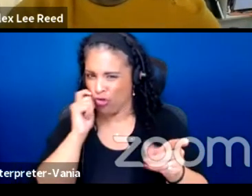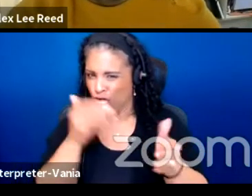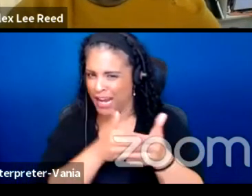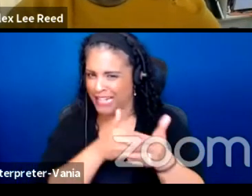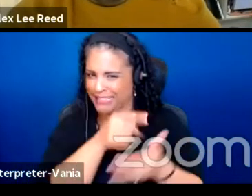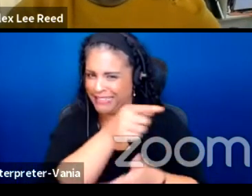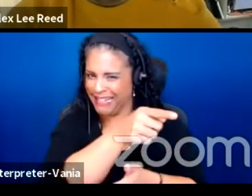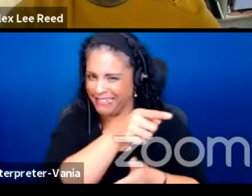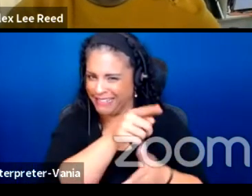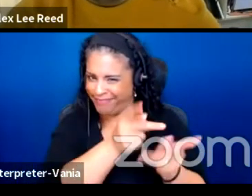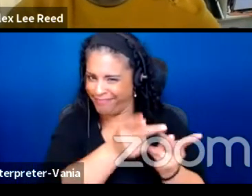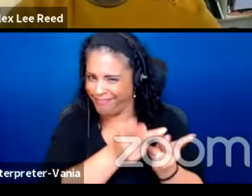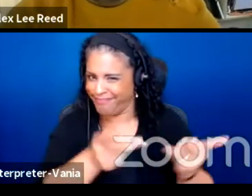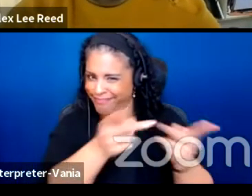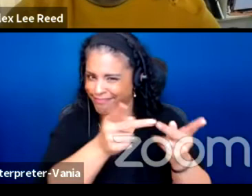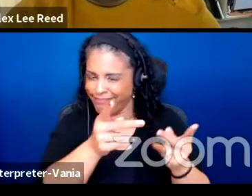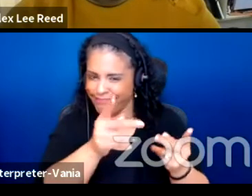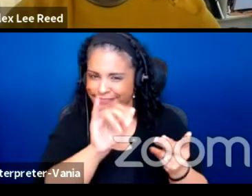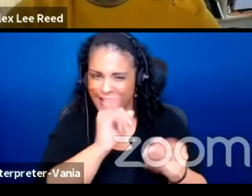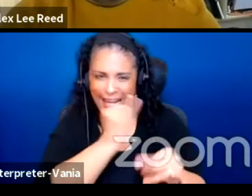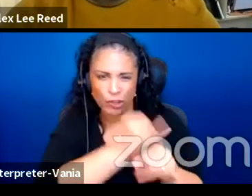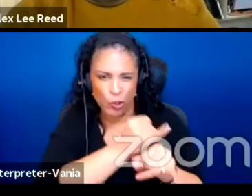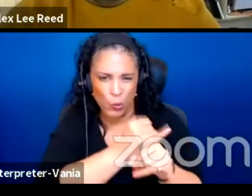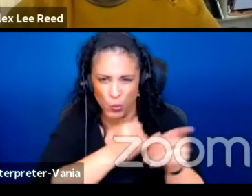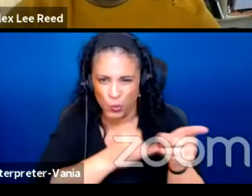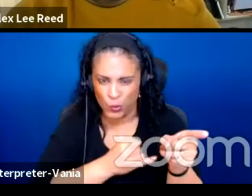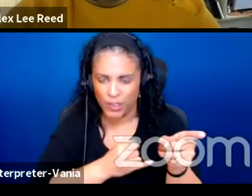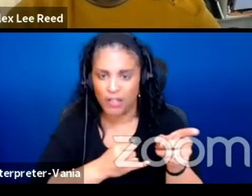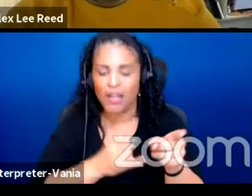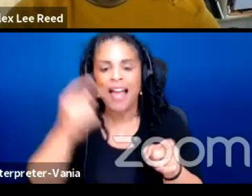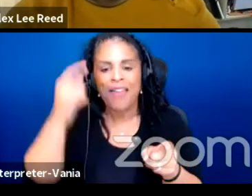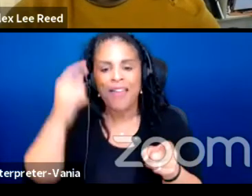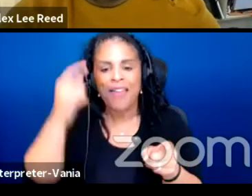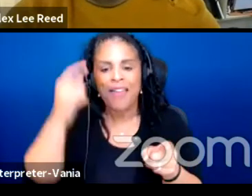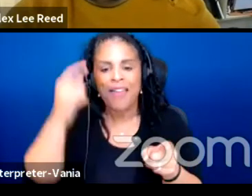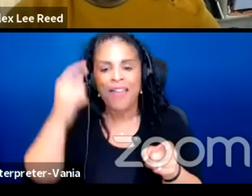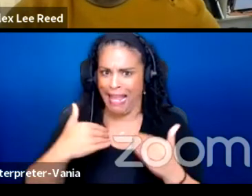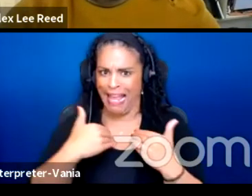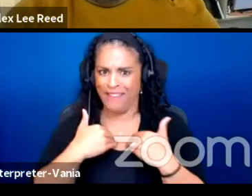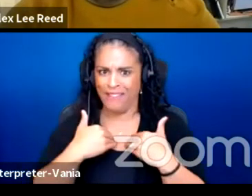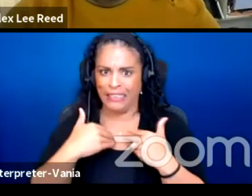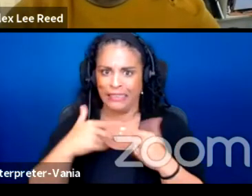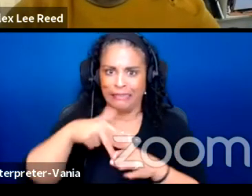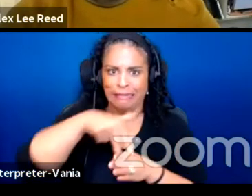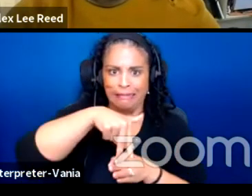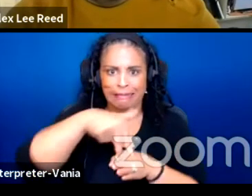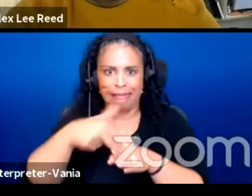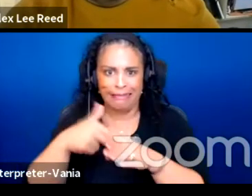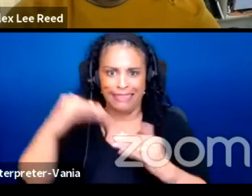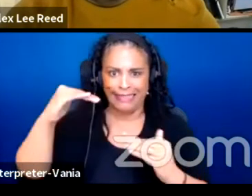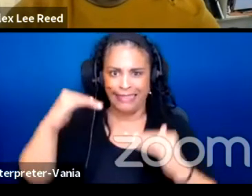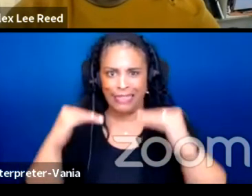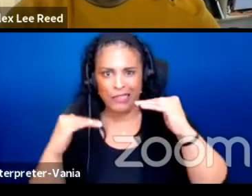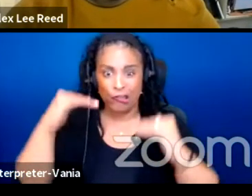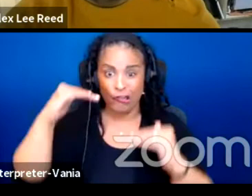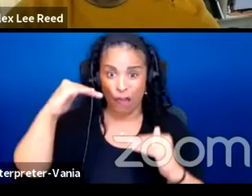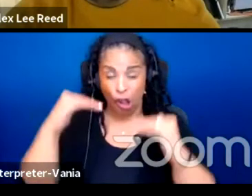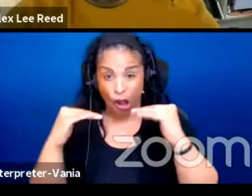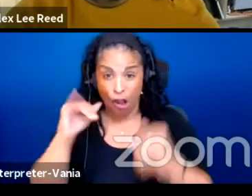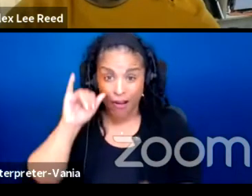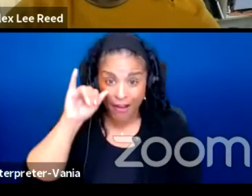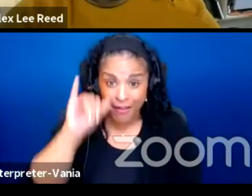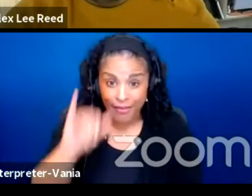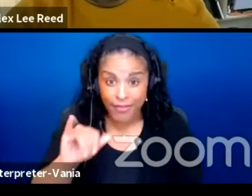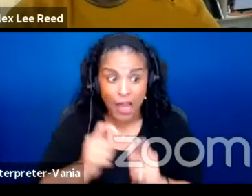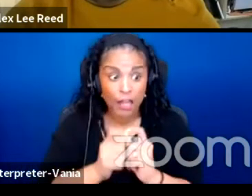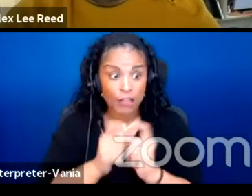I do think there's kind of a seesaw there, because these changes that we're talking about